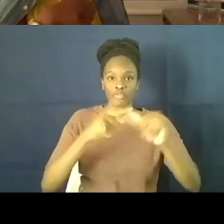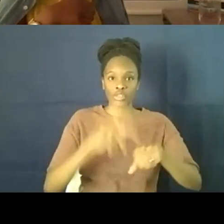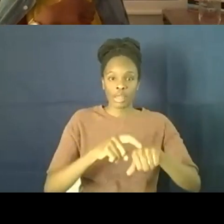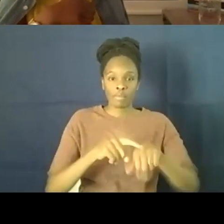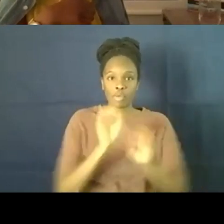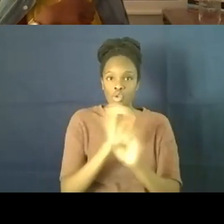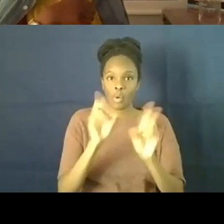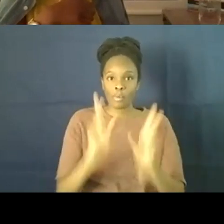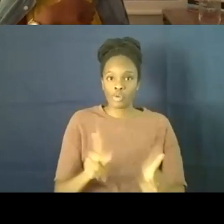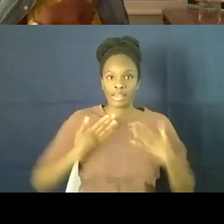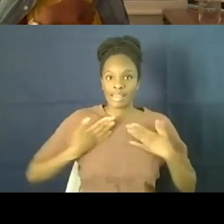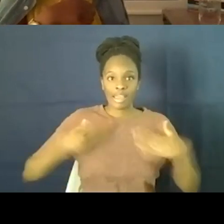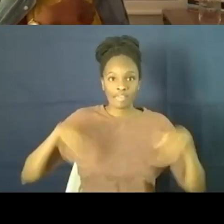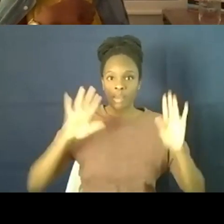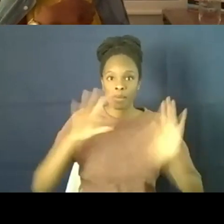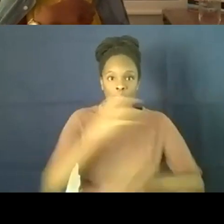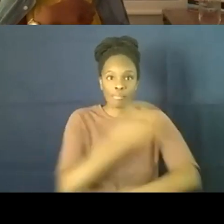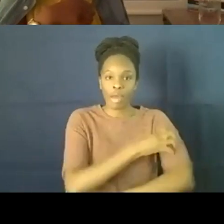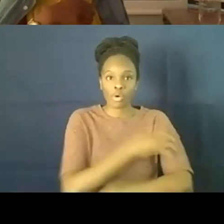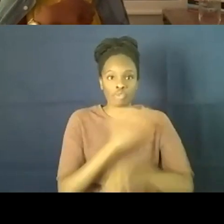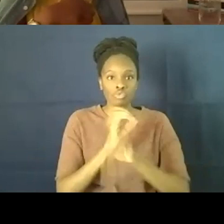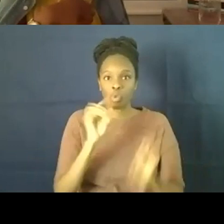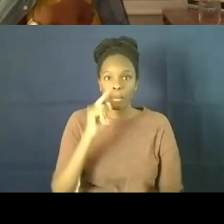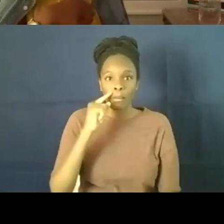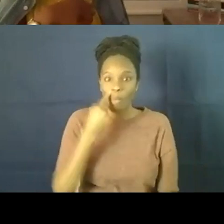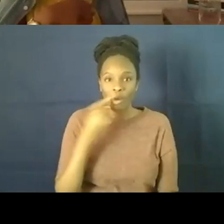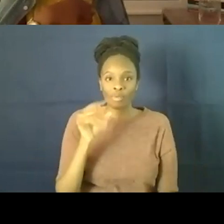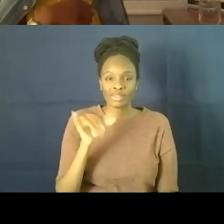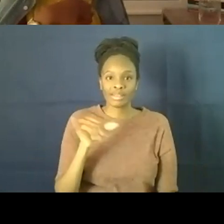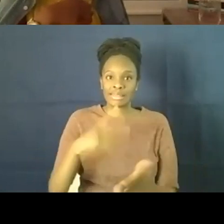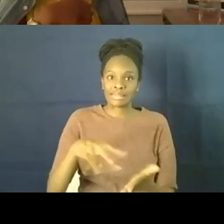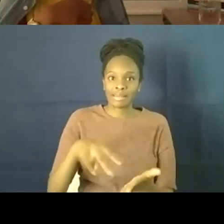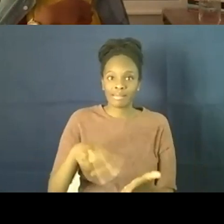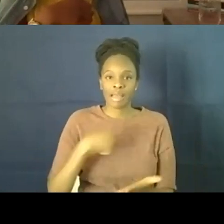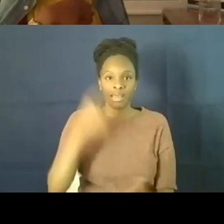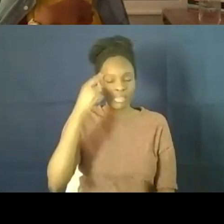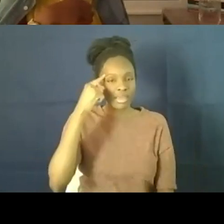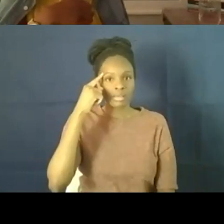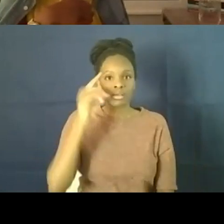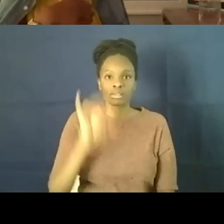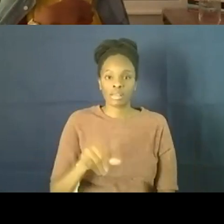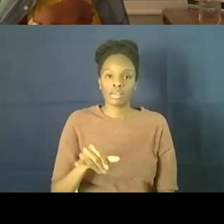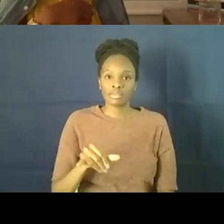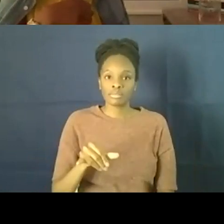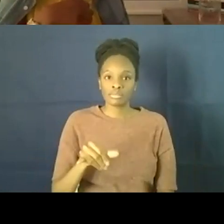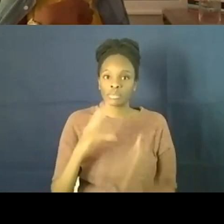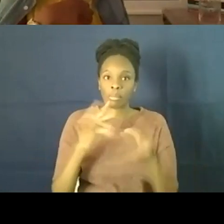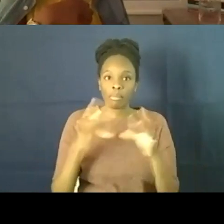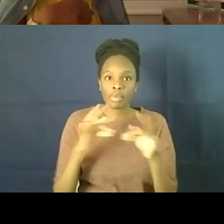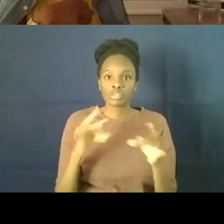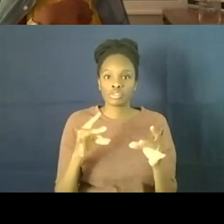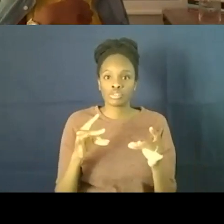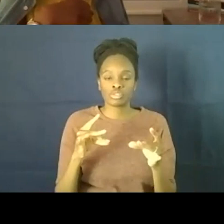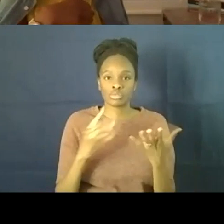power, nobody is ever bored, there's such a brilliant choreography, and I thought the message of it was like, it is so important to just communicate with